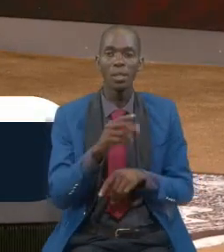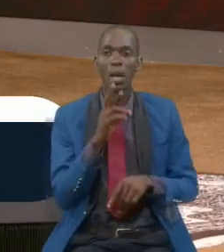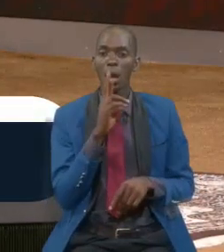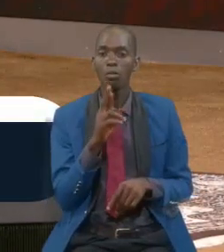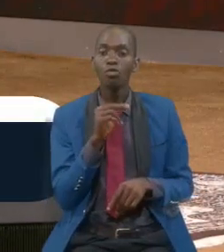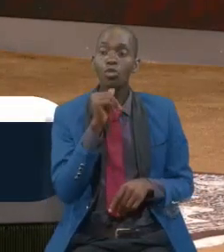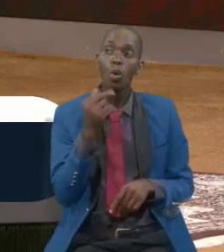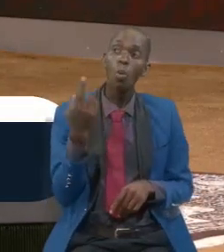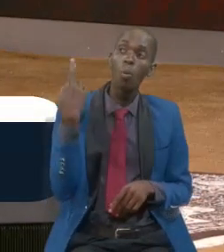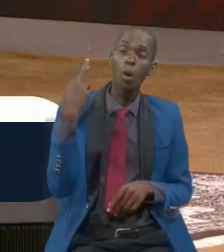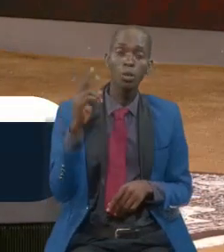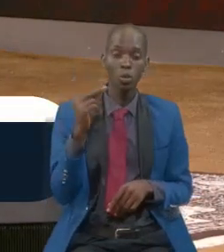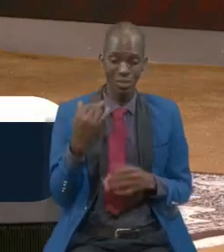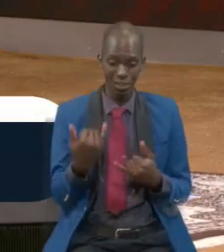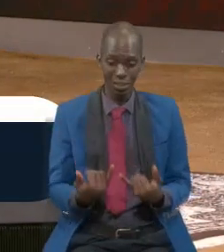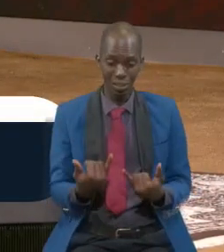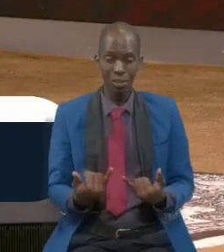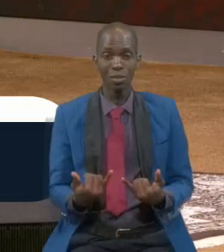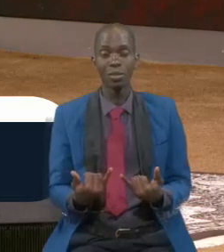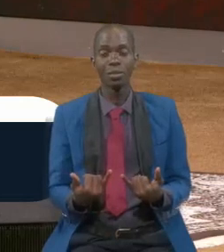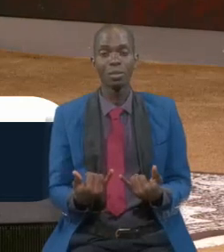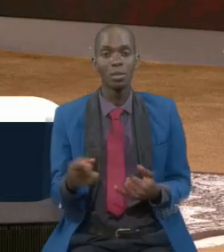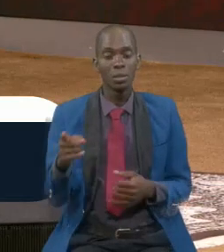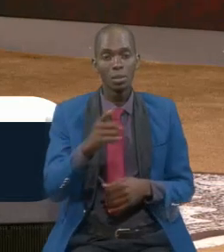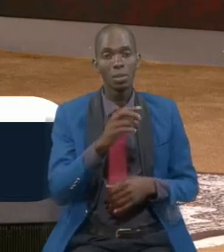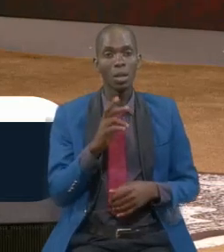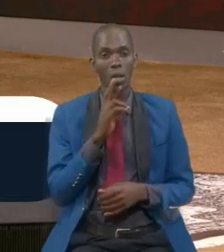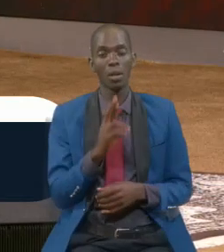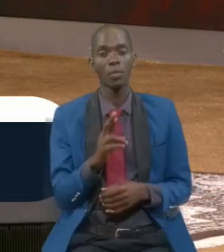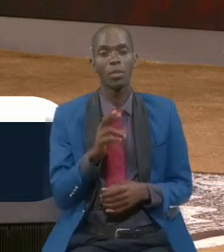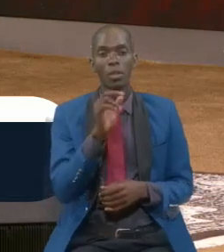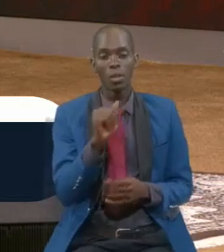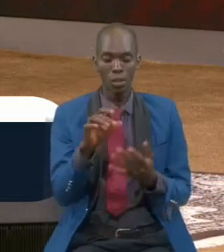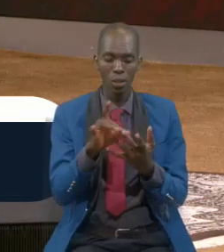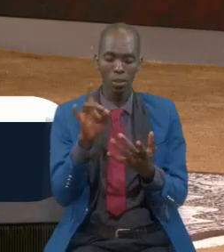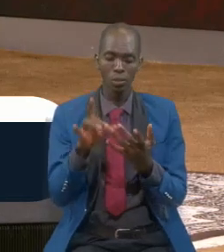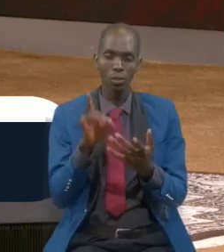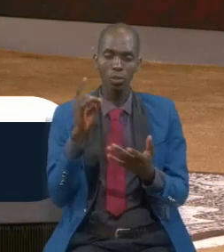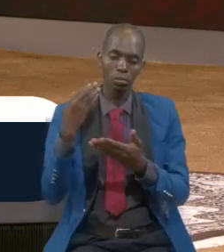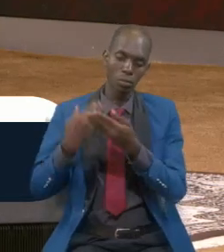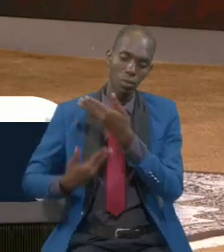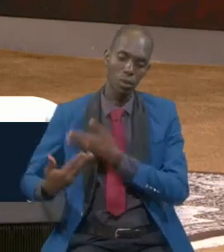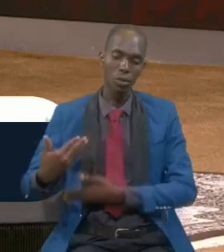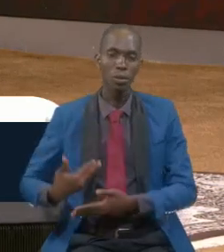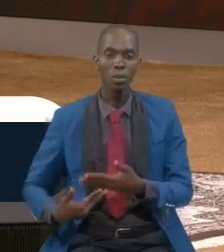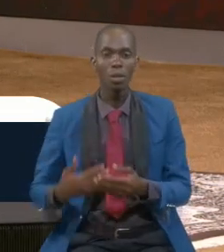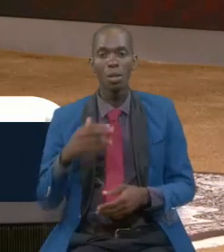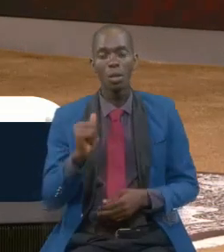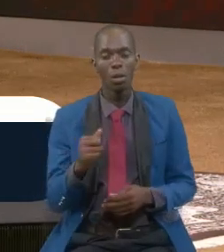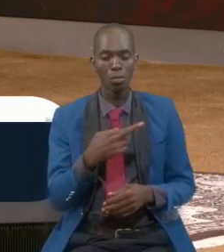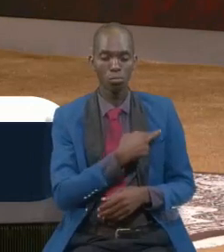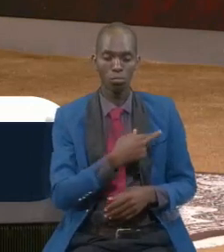not what ye are at this present time he chosen generation a